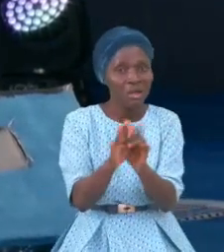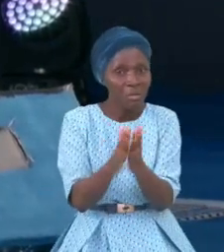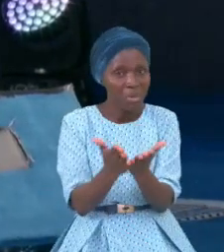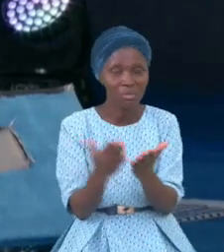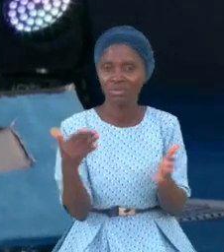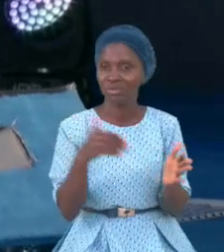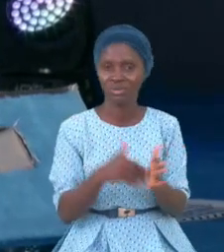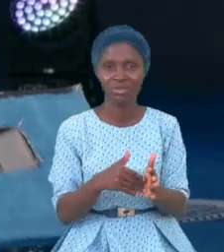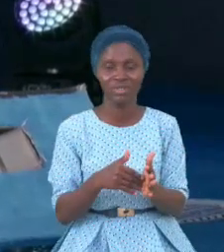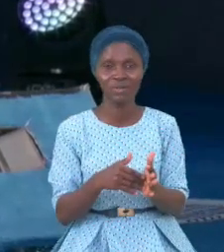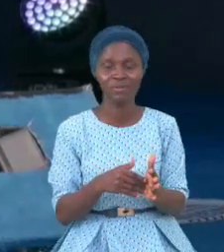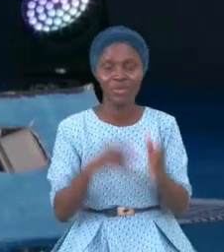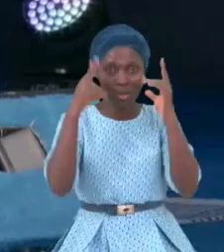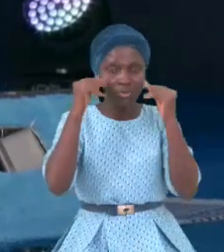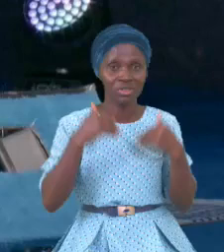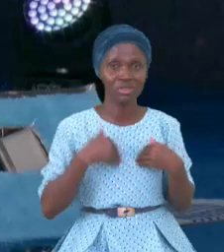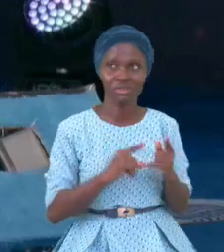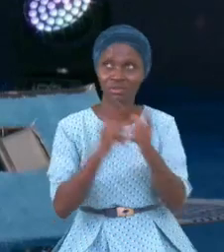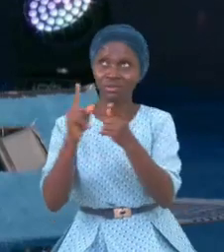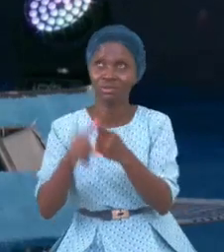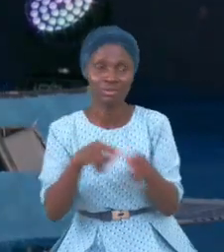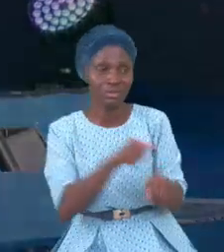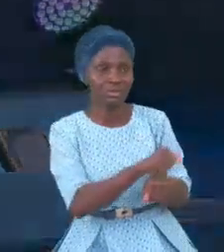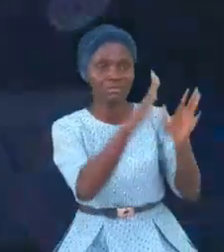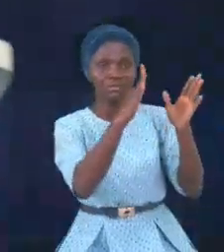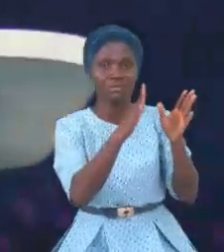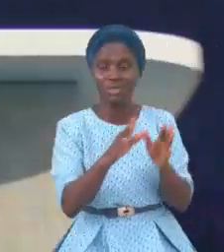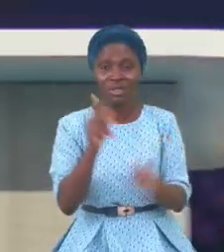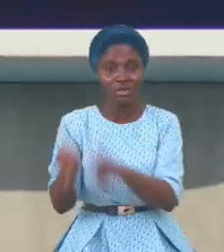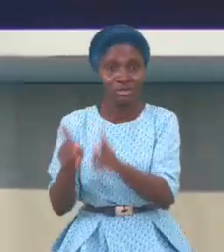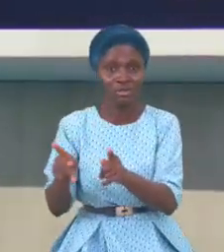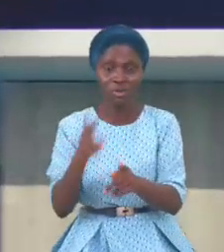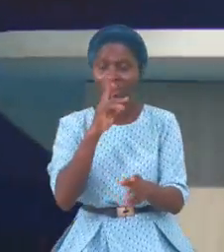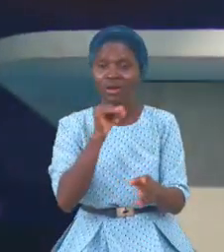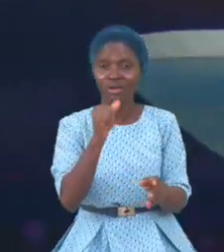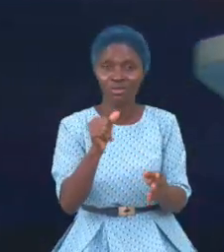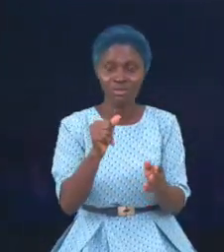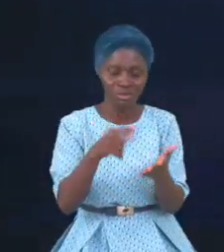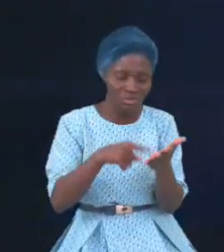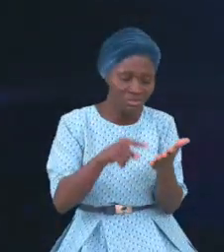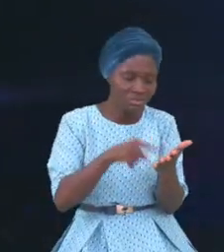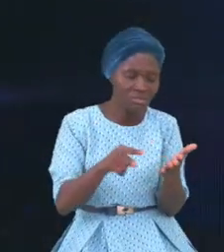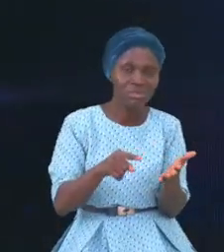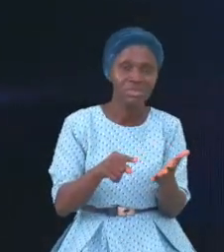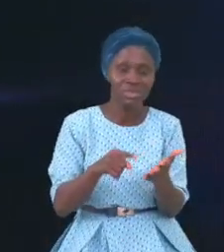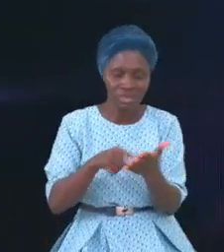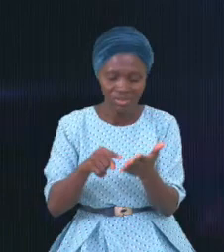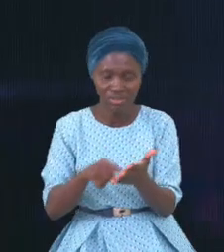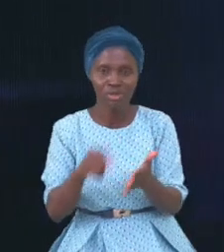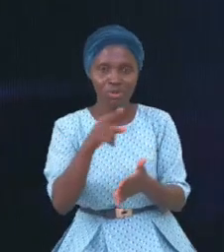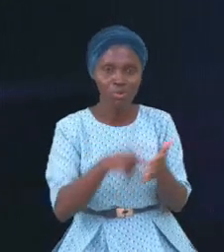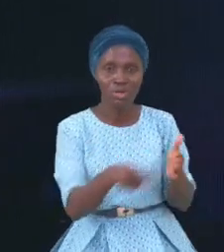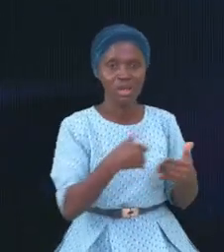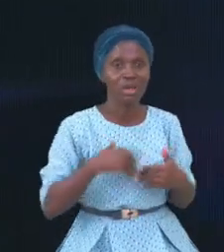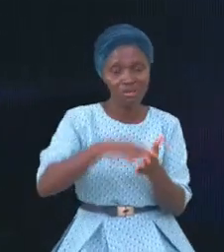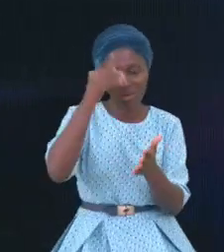ruminating and meditating on the word of God. They're not checking up what we have heard, what we have known, what we have seen, and the things we have